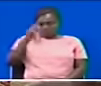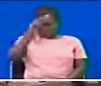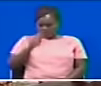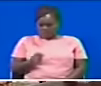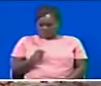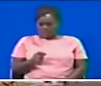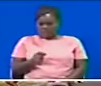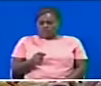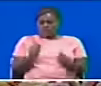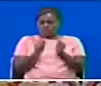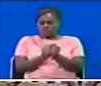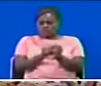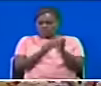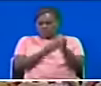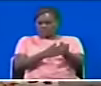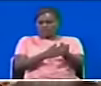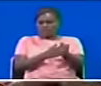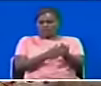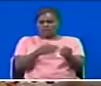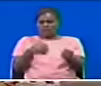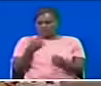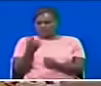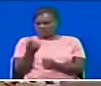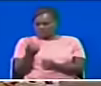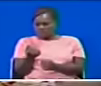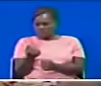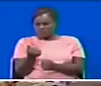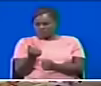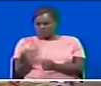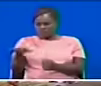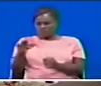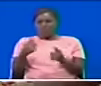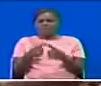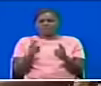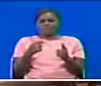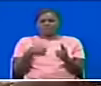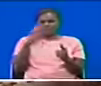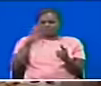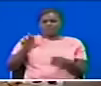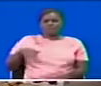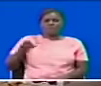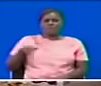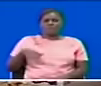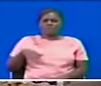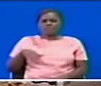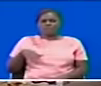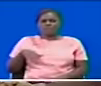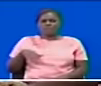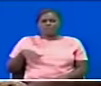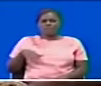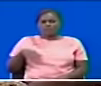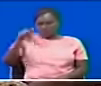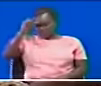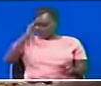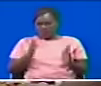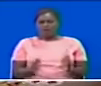that leadership. I know many will say we've had a few in constituencies, but I'll wish to see women at the radar of